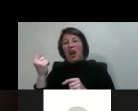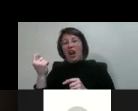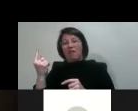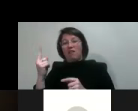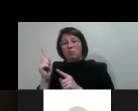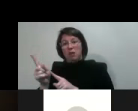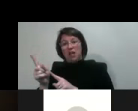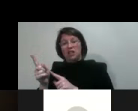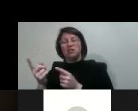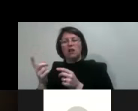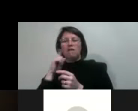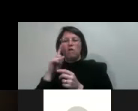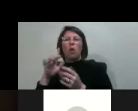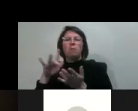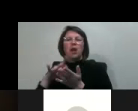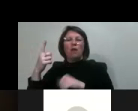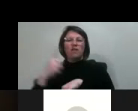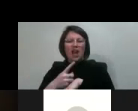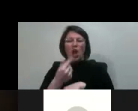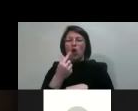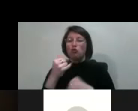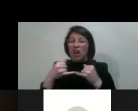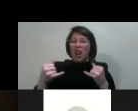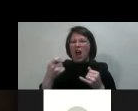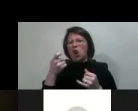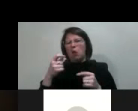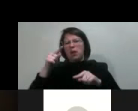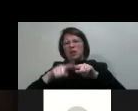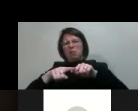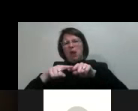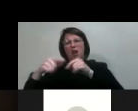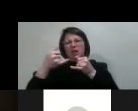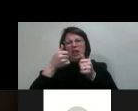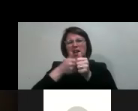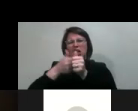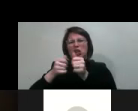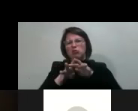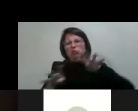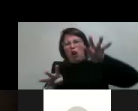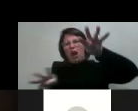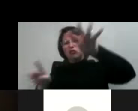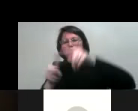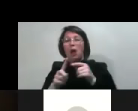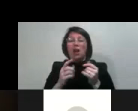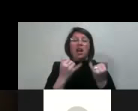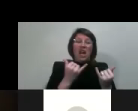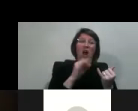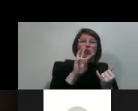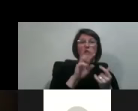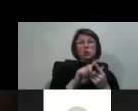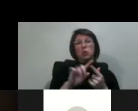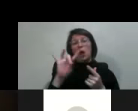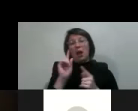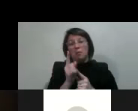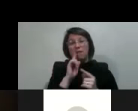midday. And on the green line, there'll be some variation by branch, but we'll go from currently every 6 to 8 minutes in the peaks